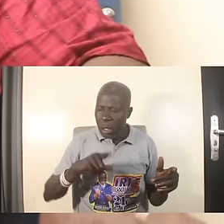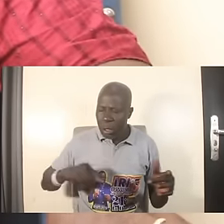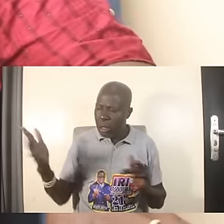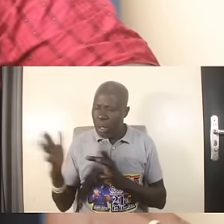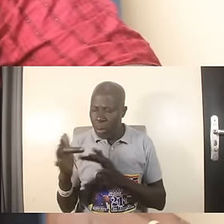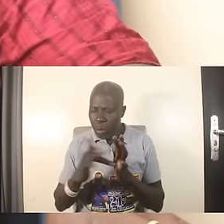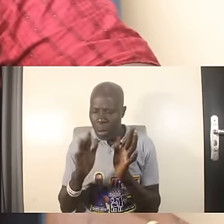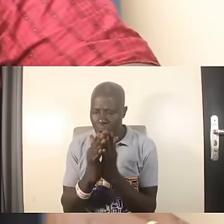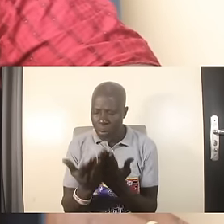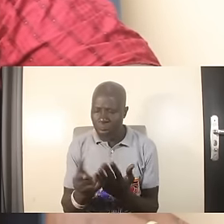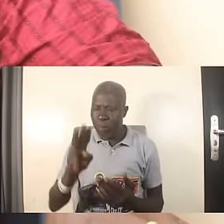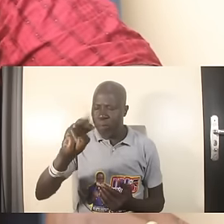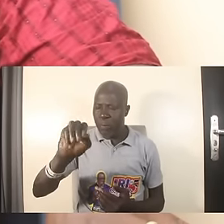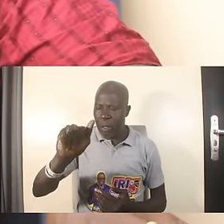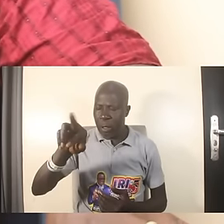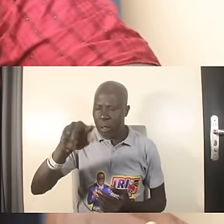The book of Mark,